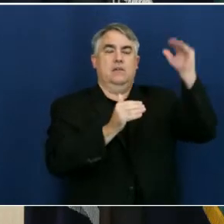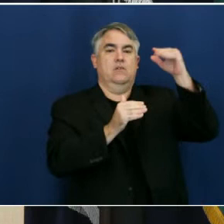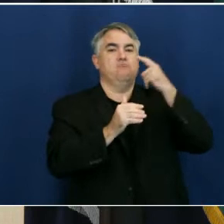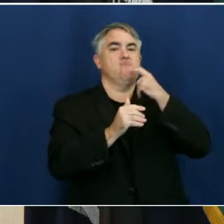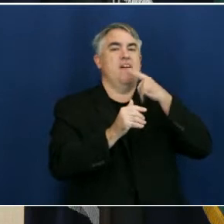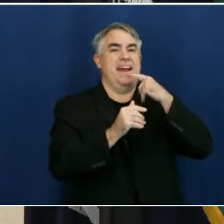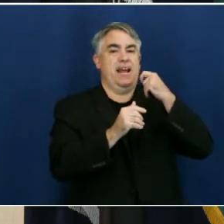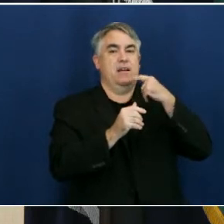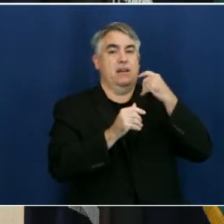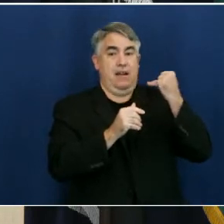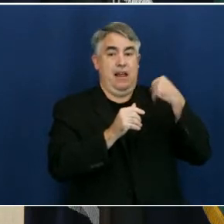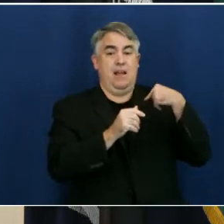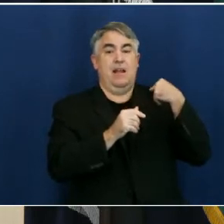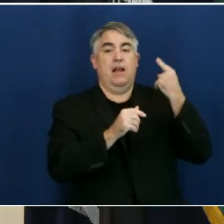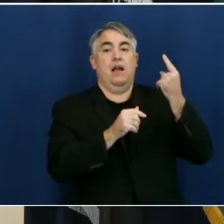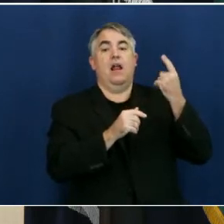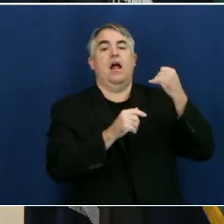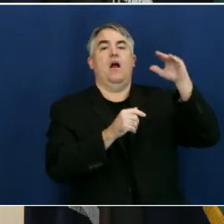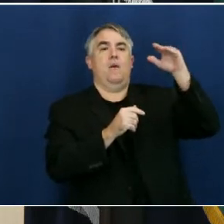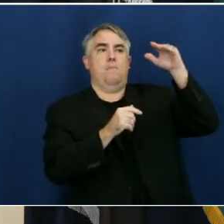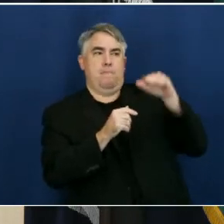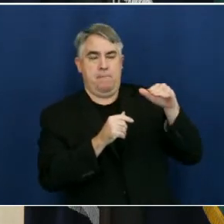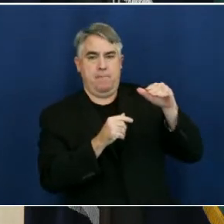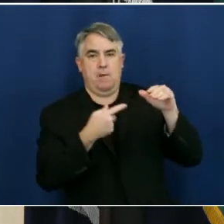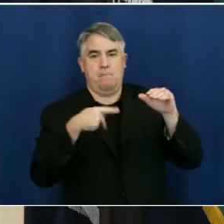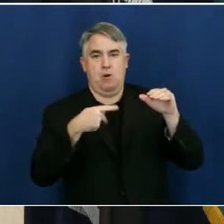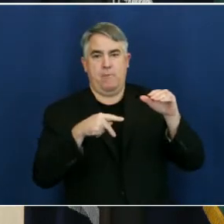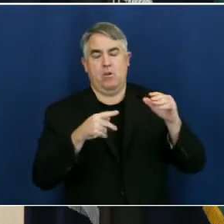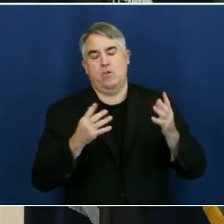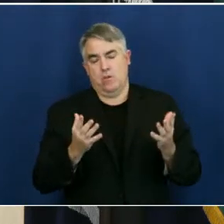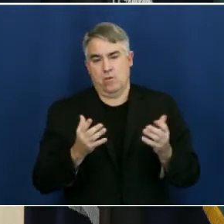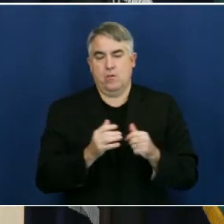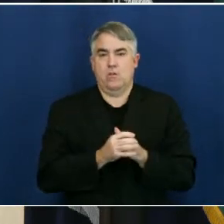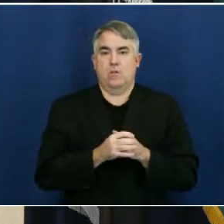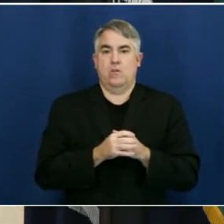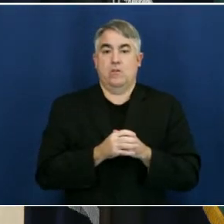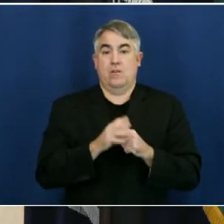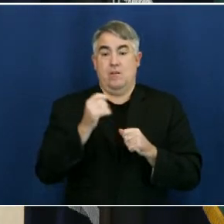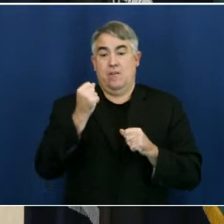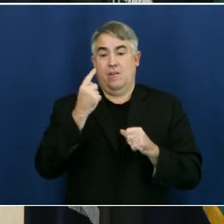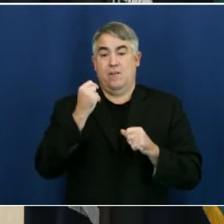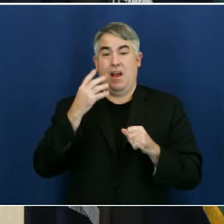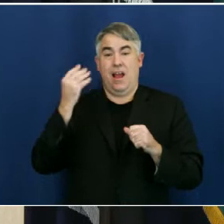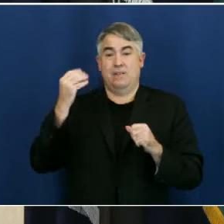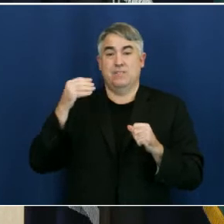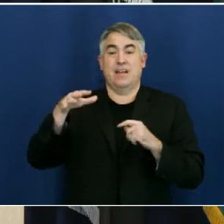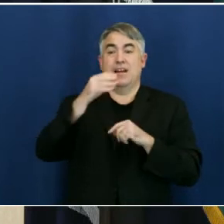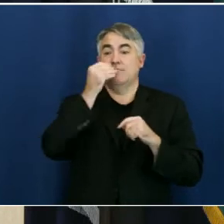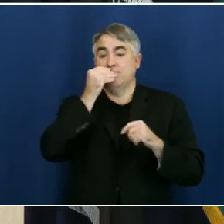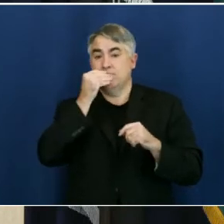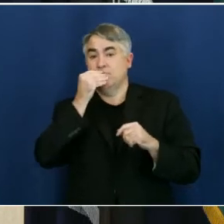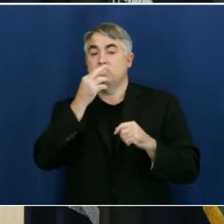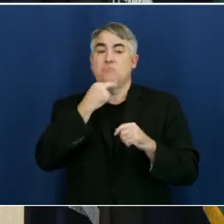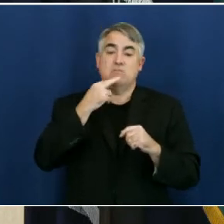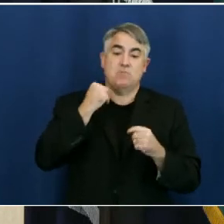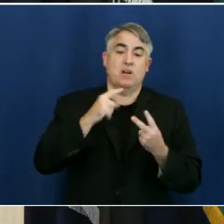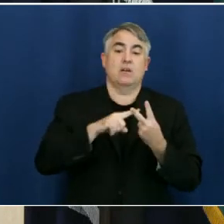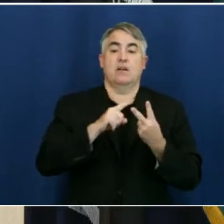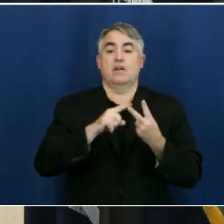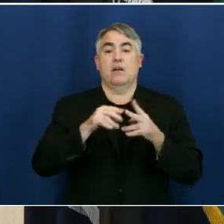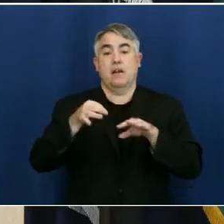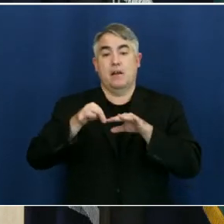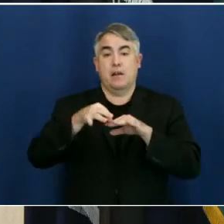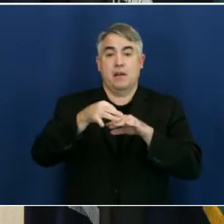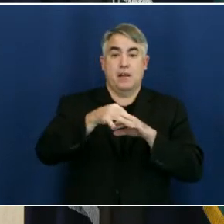can resume. Personal care type services, your hair salons, barbershops, nail, tattoo, and massage can